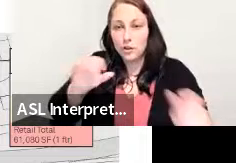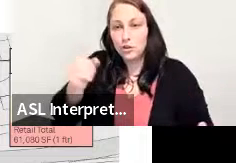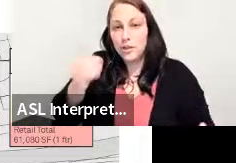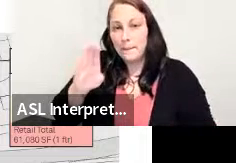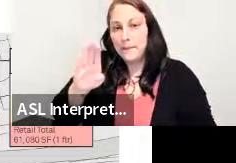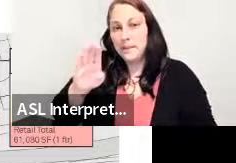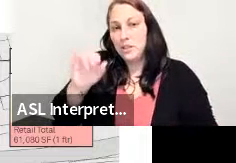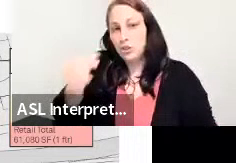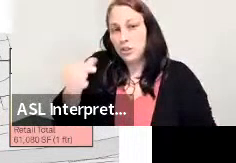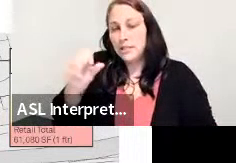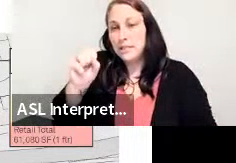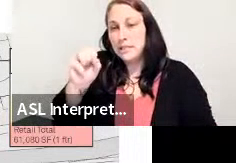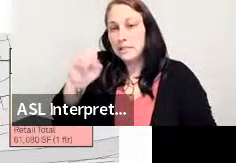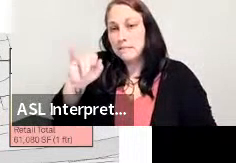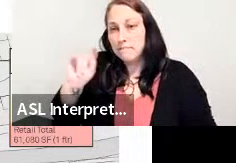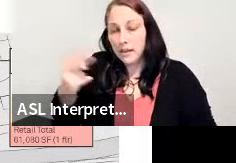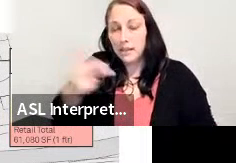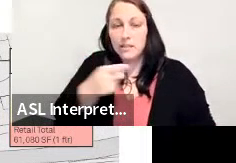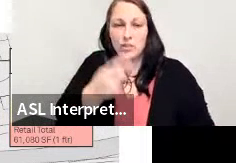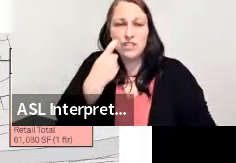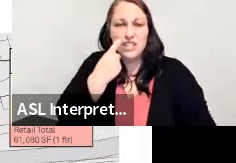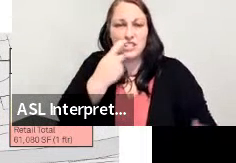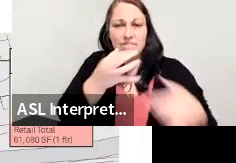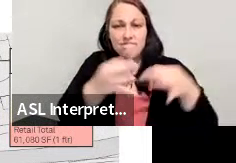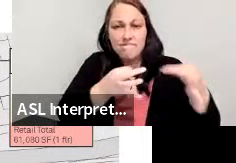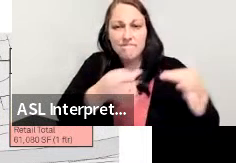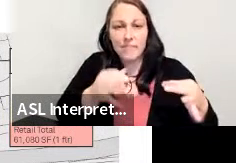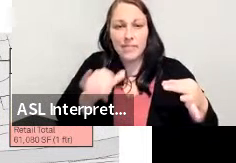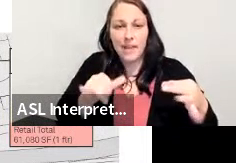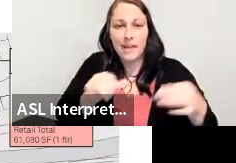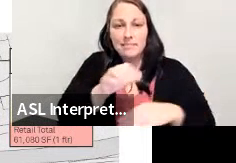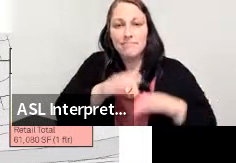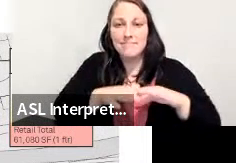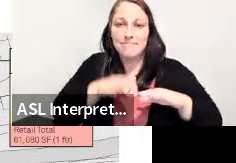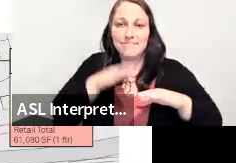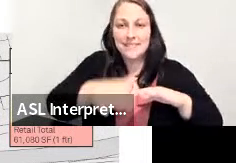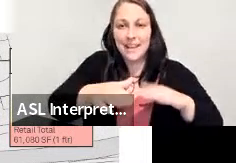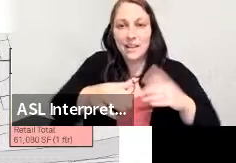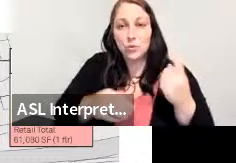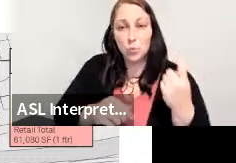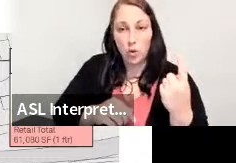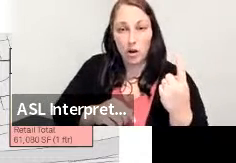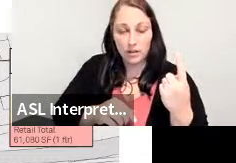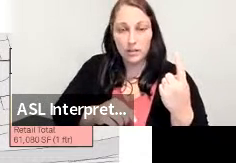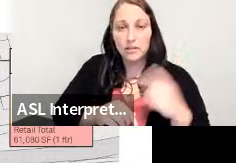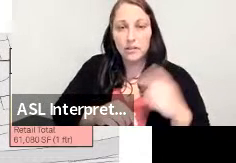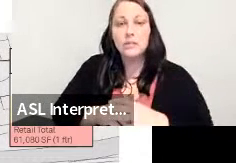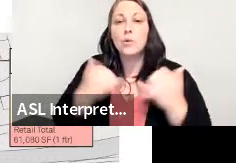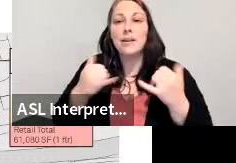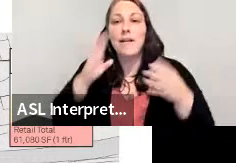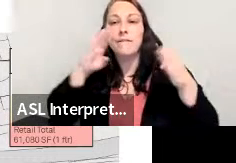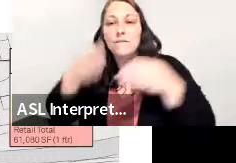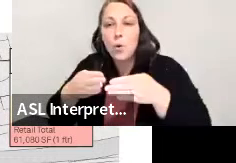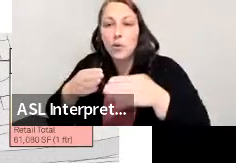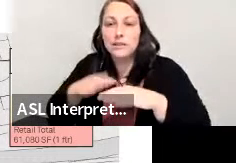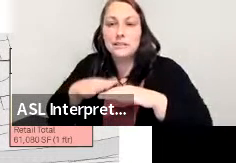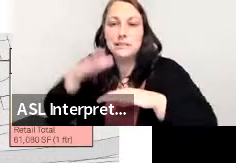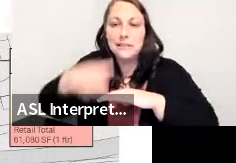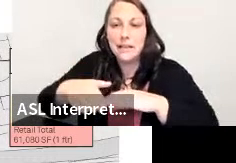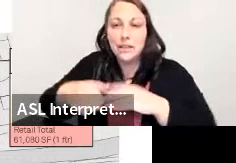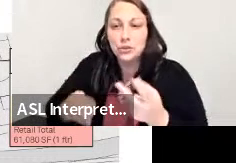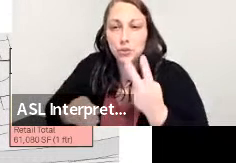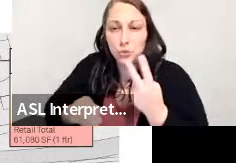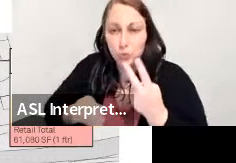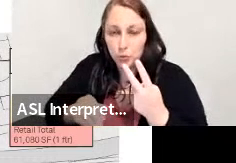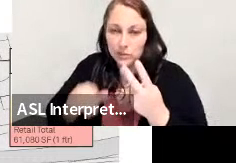us through the stage 1 PUD massings up here, and tonight we're focusing on stage 2, so I'll design. But before we hand it